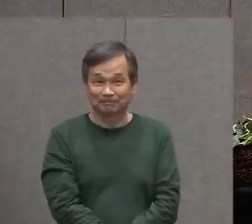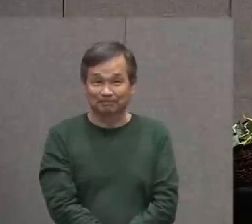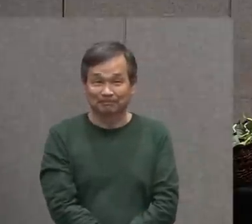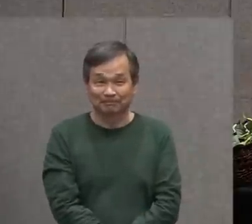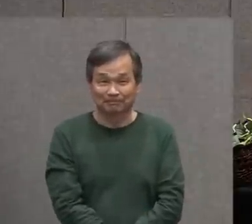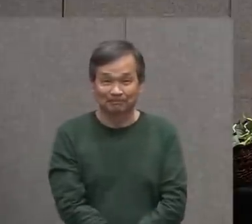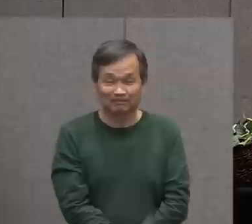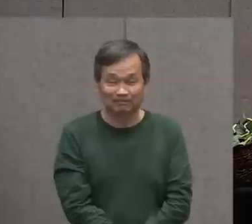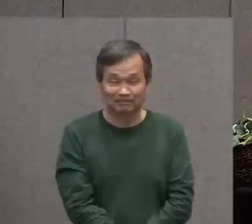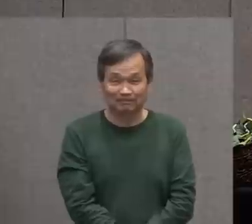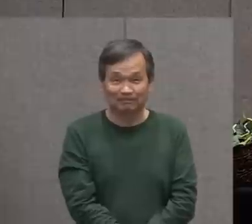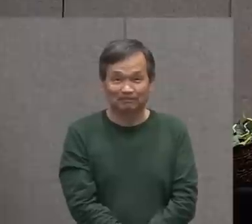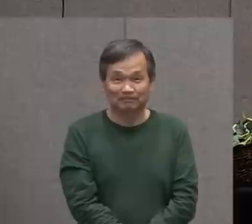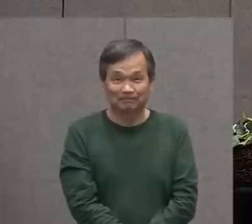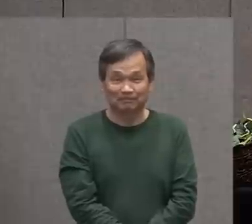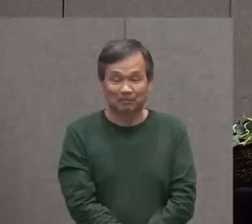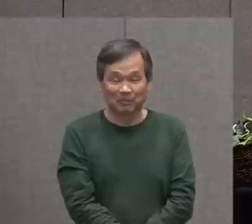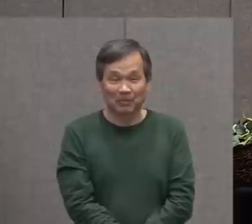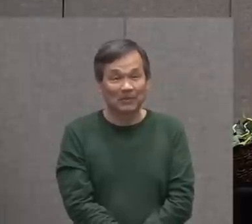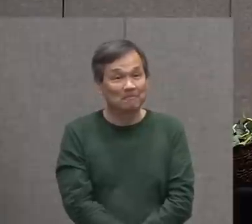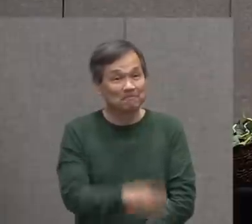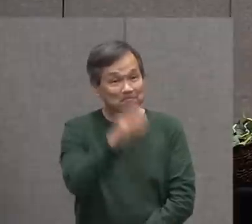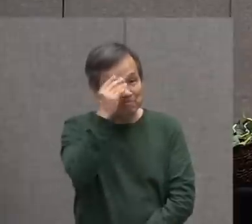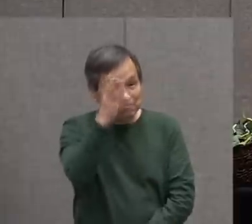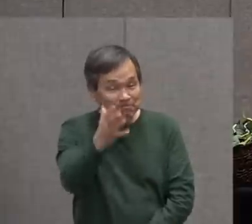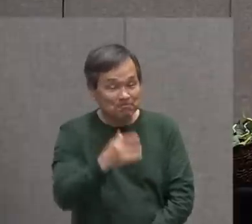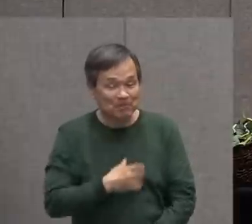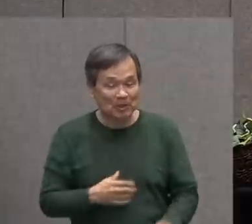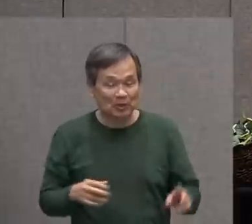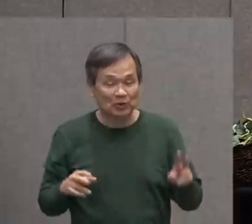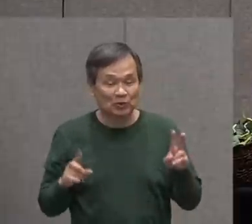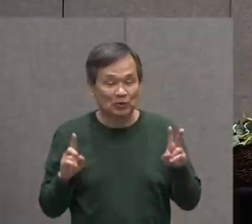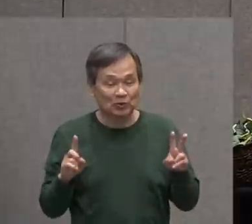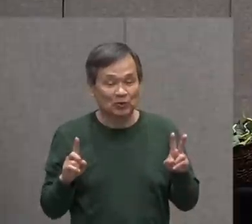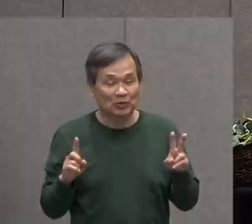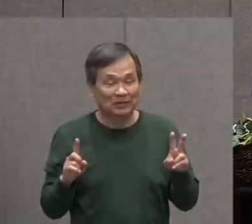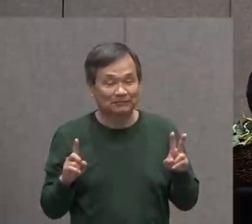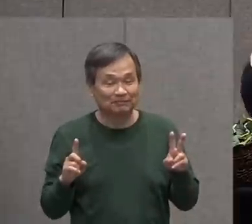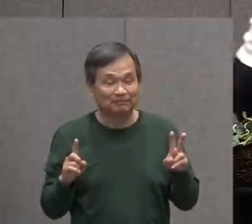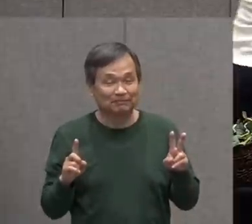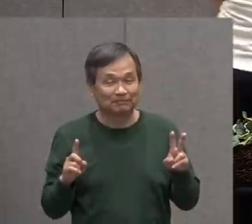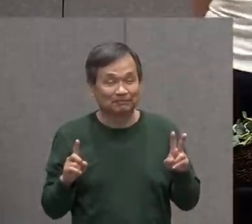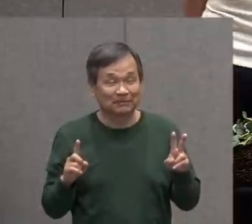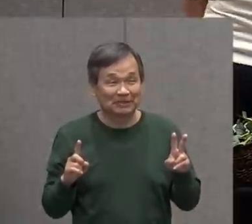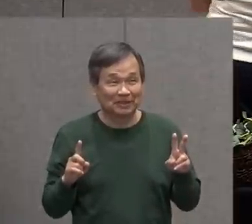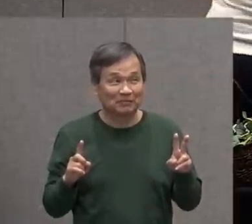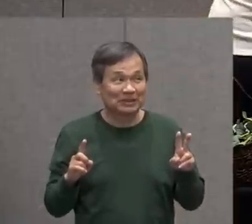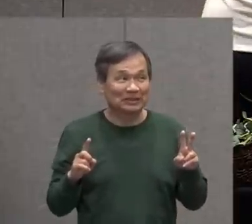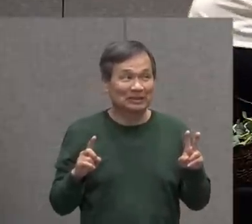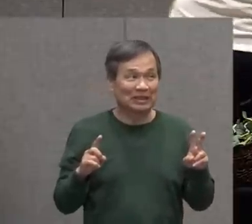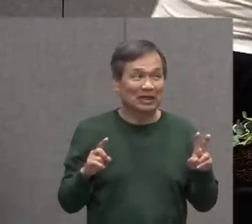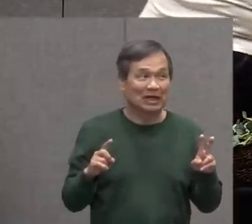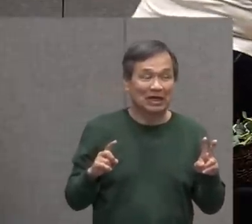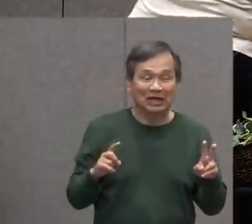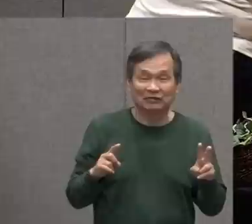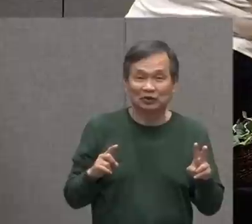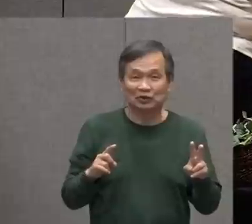going to go roll the dice. I got a 2 and a 1. Okay, so that means that I have to do